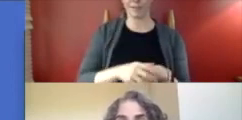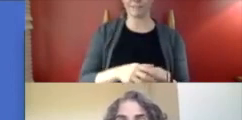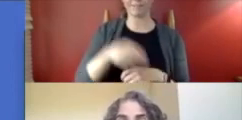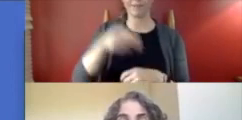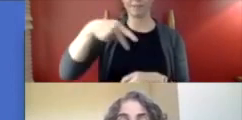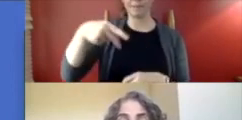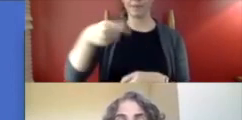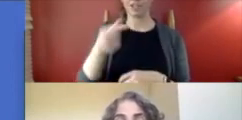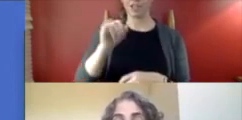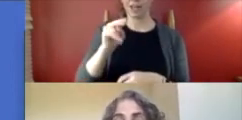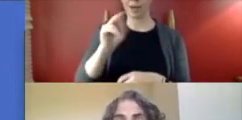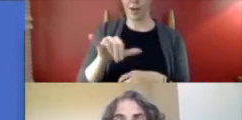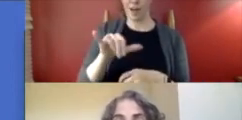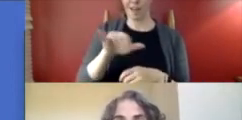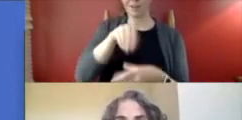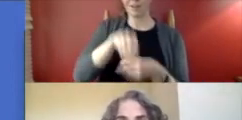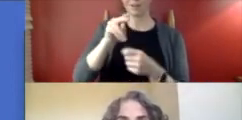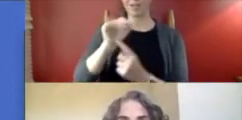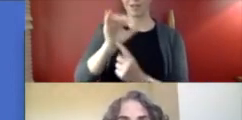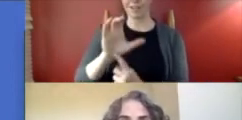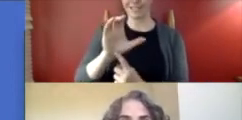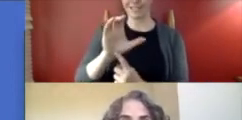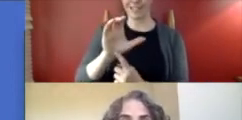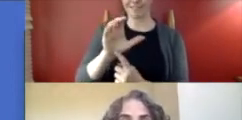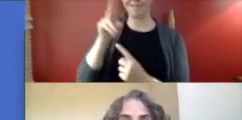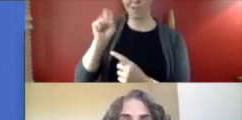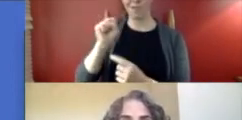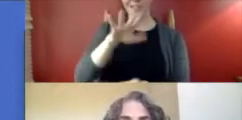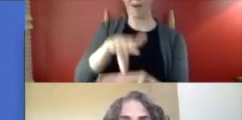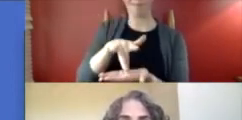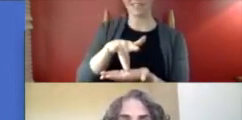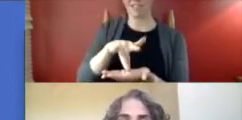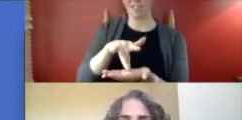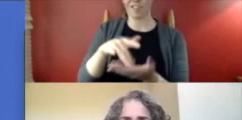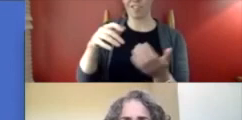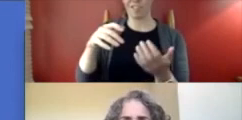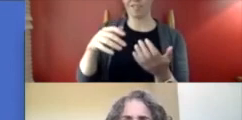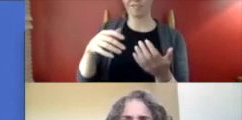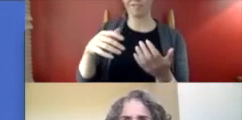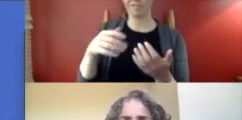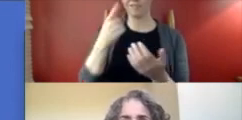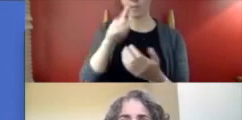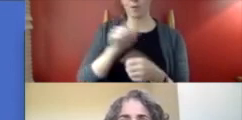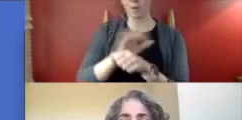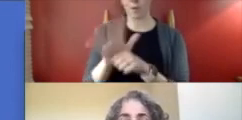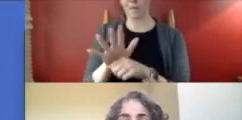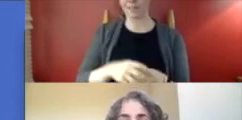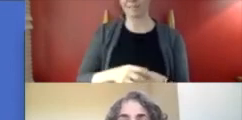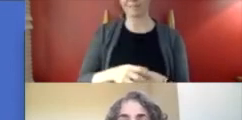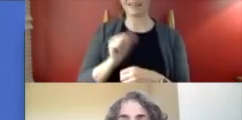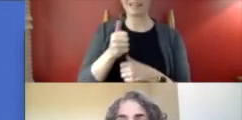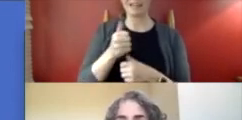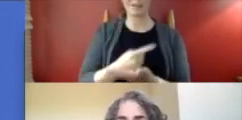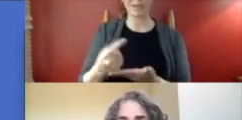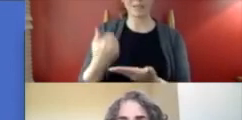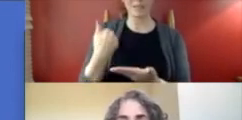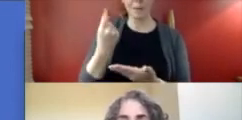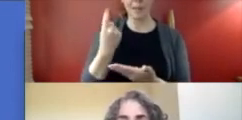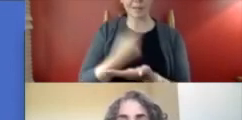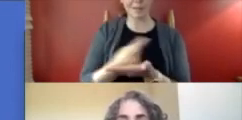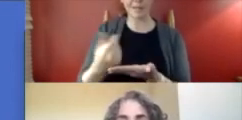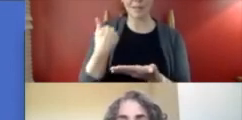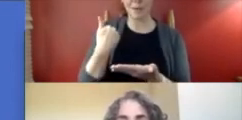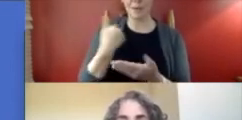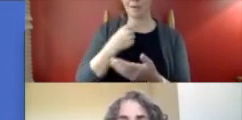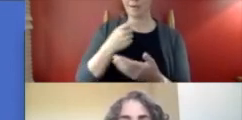PPGNY, includes New York City, the US epicenter of the COVID pandemic. About 10, 11 weeks ago, when COVID first hit New York with